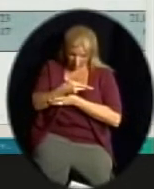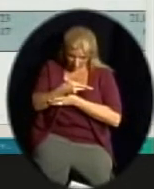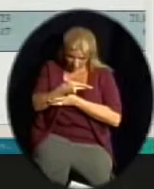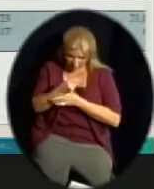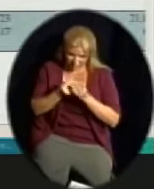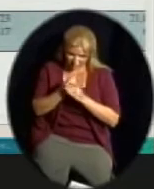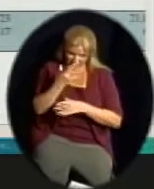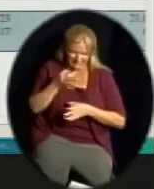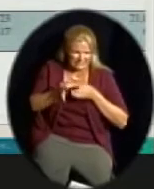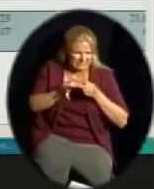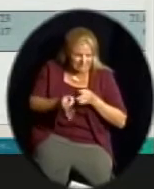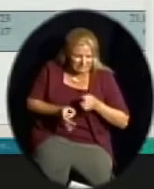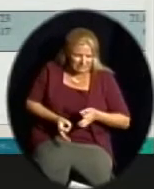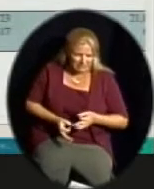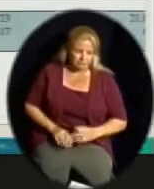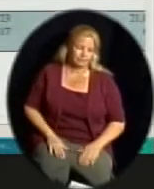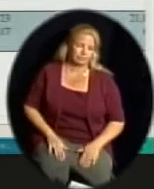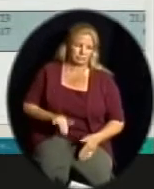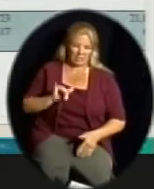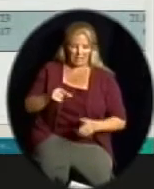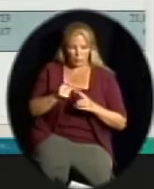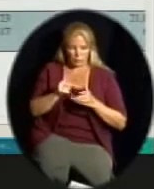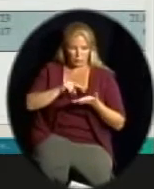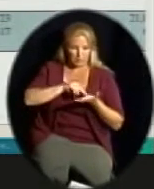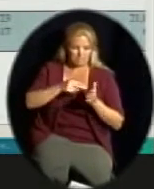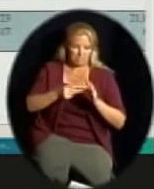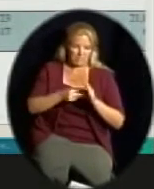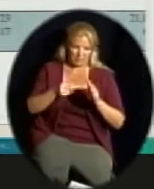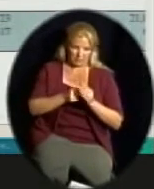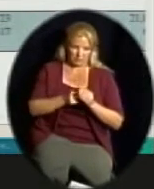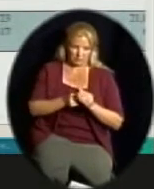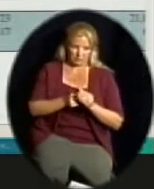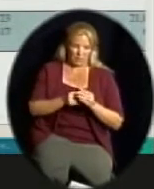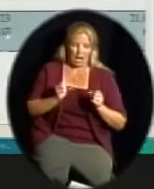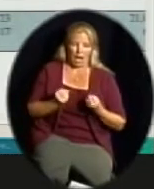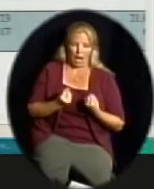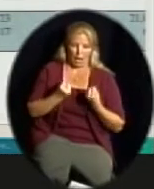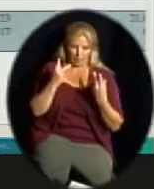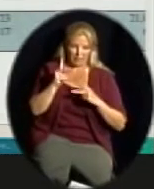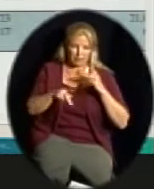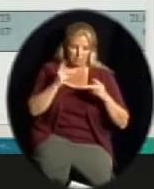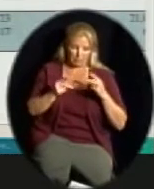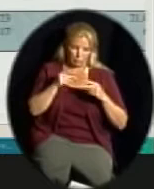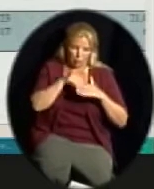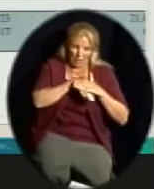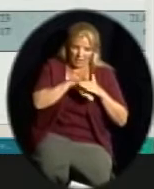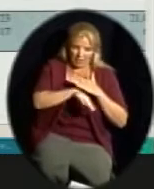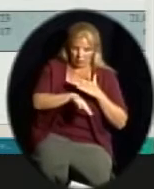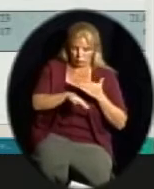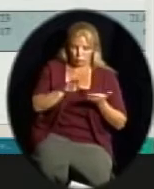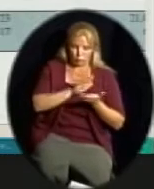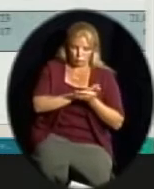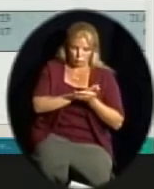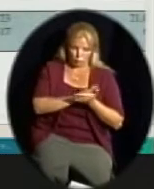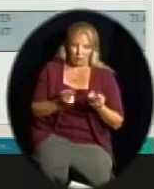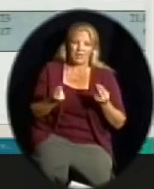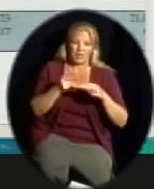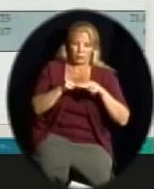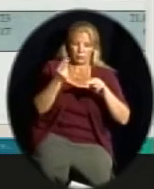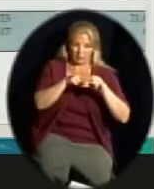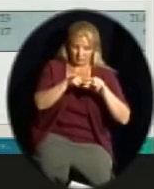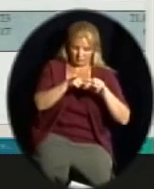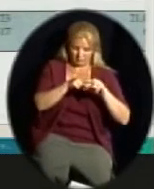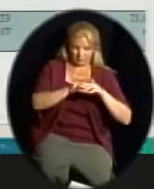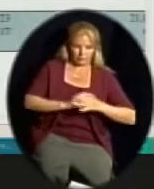the only thing we're talking about is growth of enrollment. In this number up here, the 112, that has